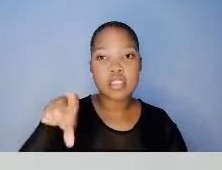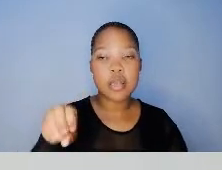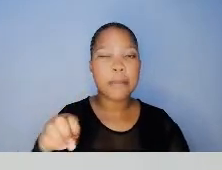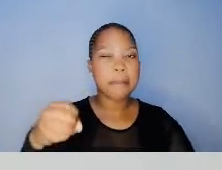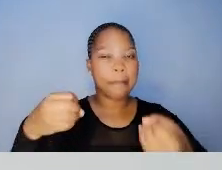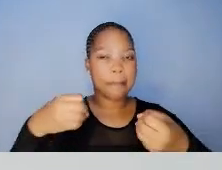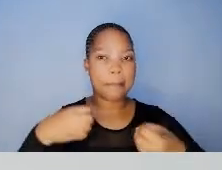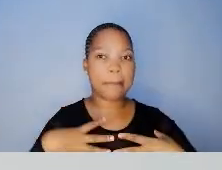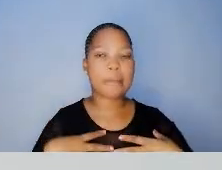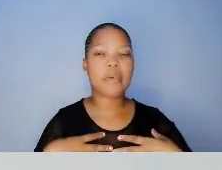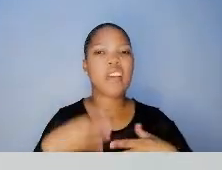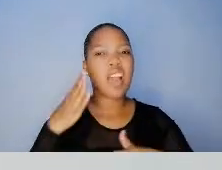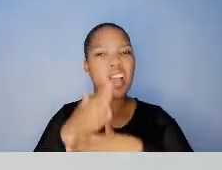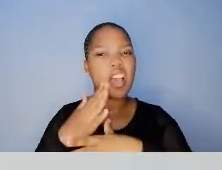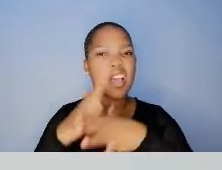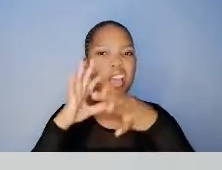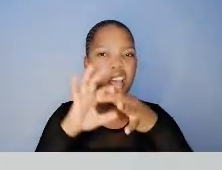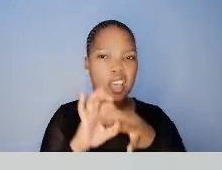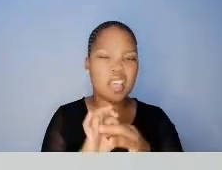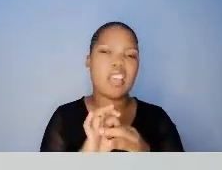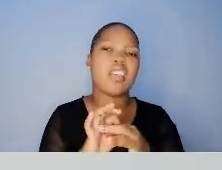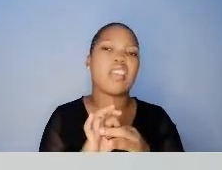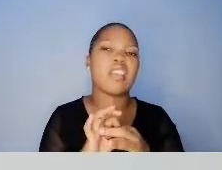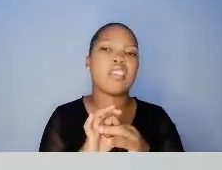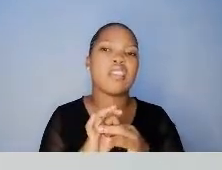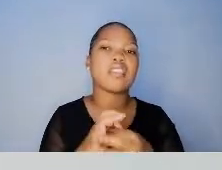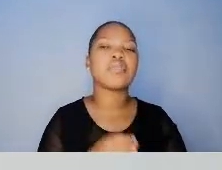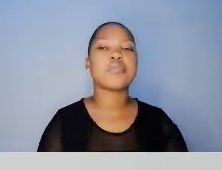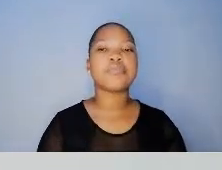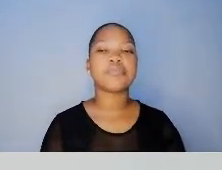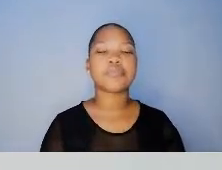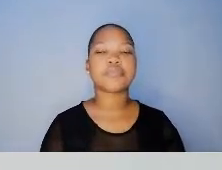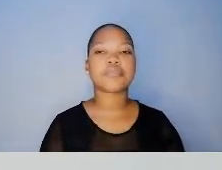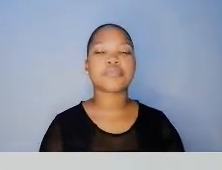were given some assignments.